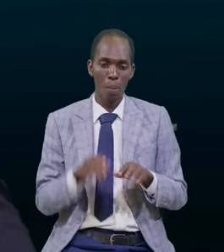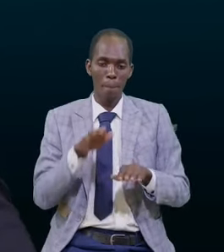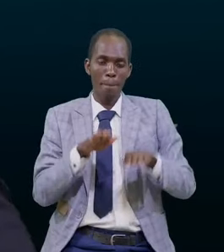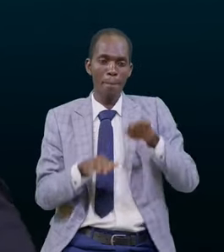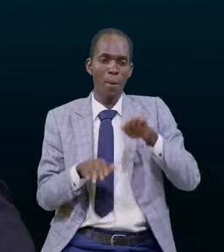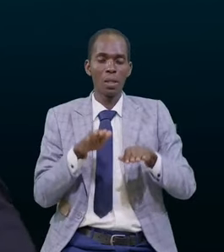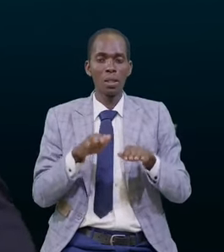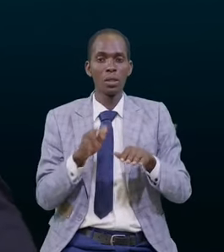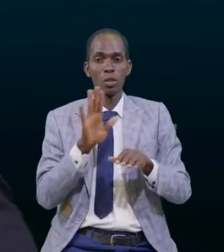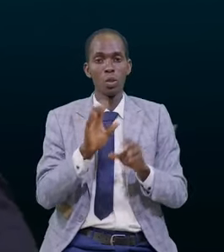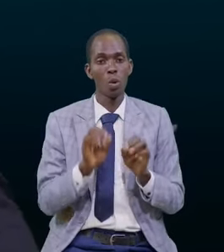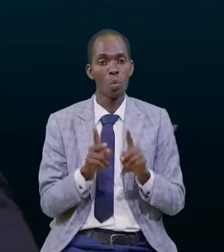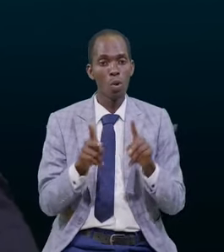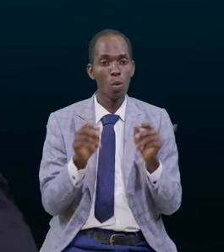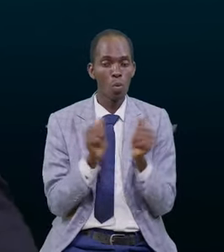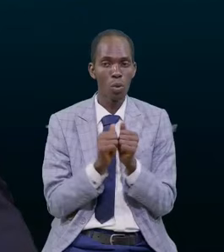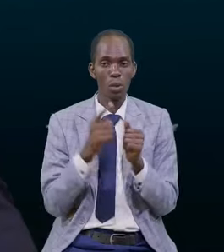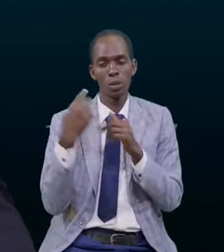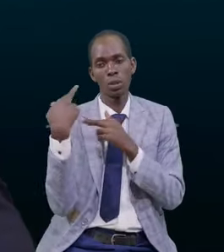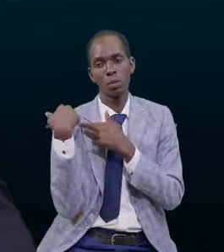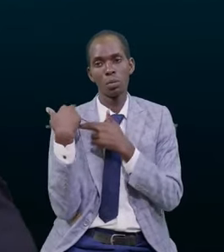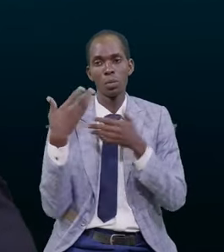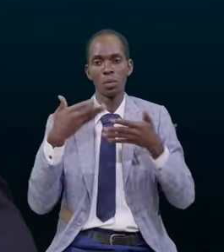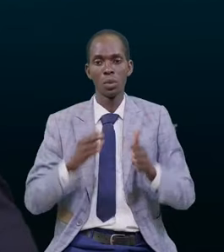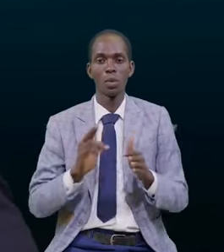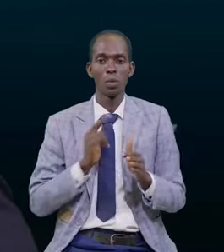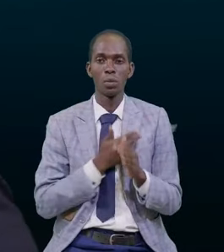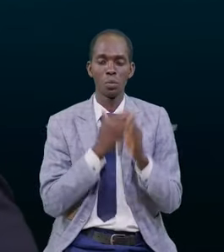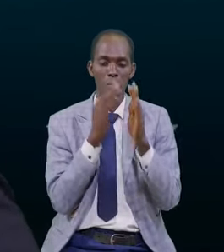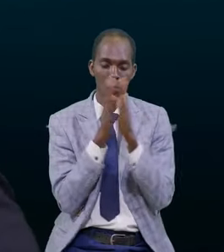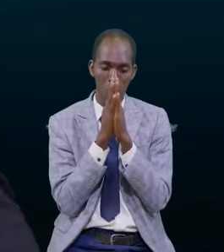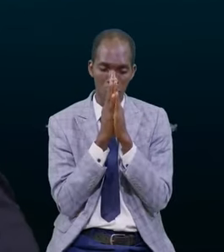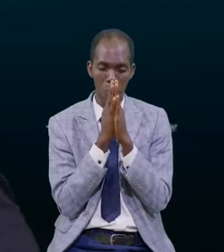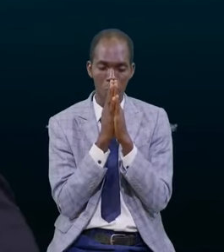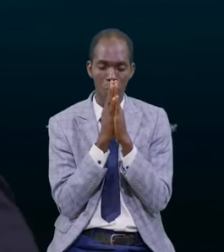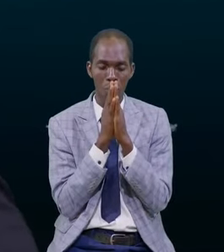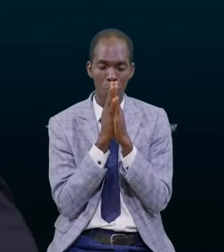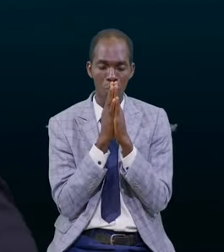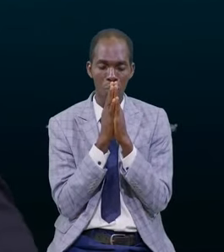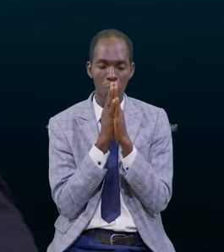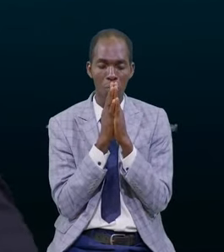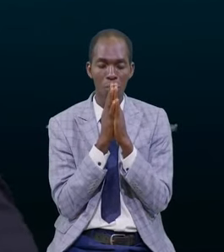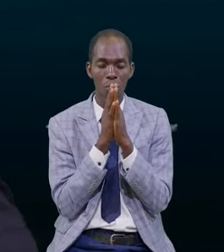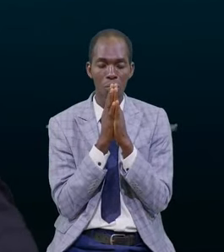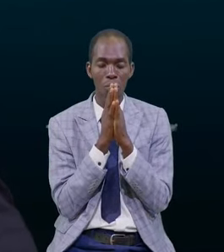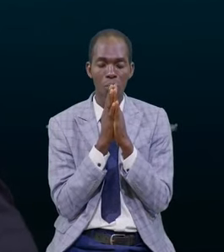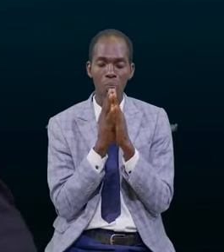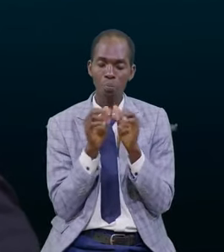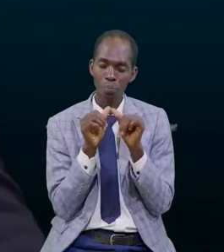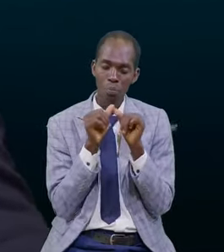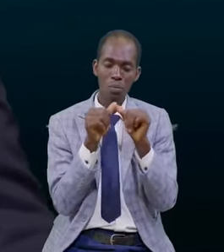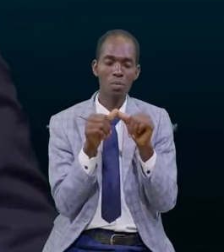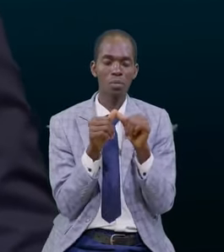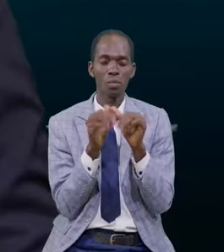responsibility let's talk to the Lord in prayer talk to the